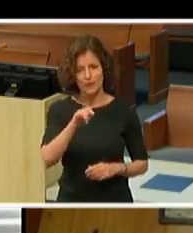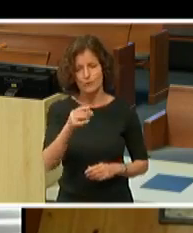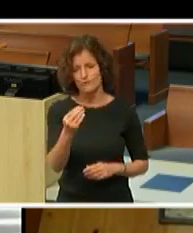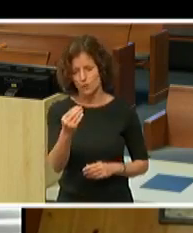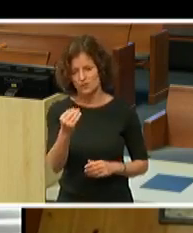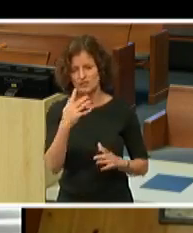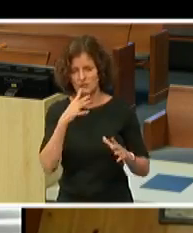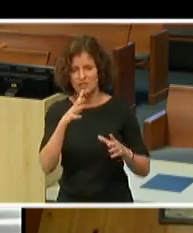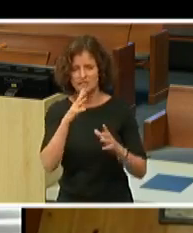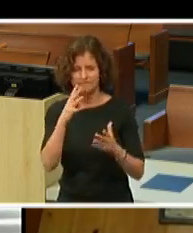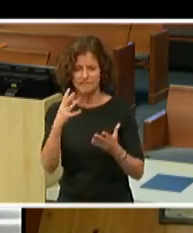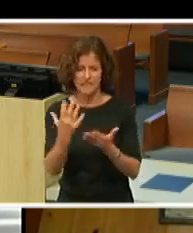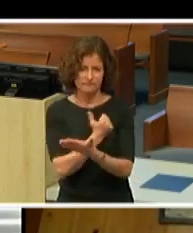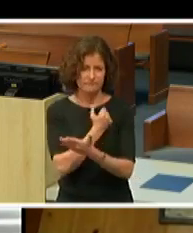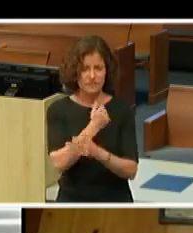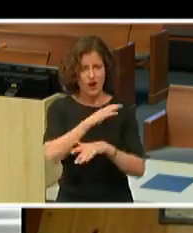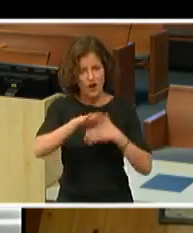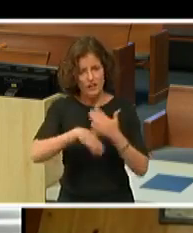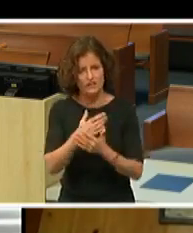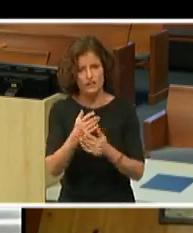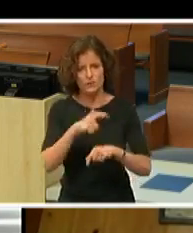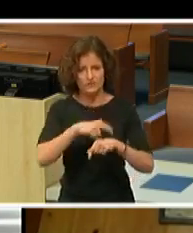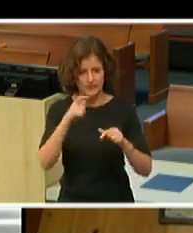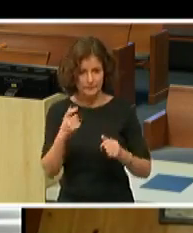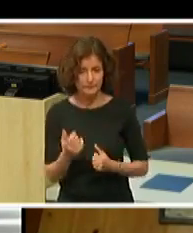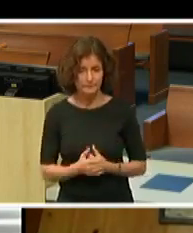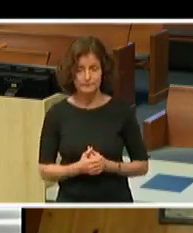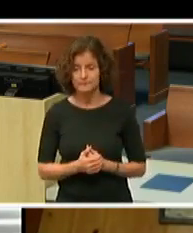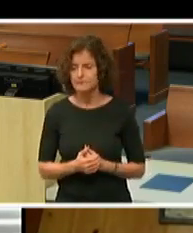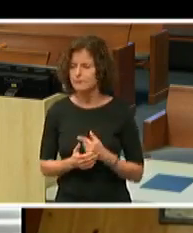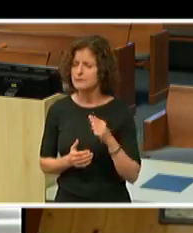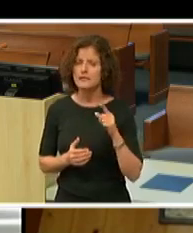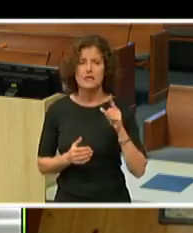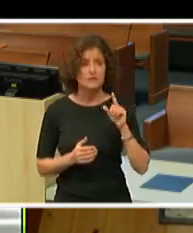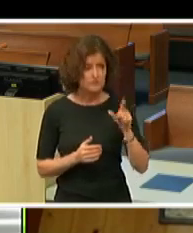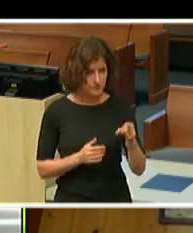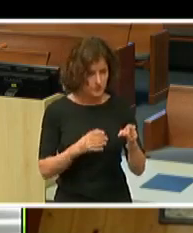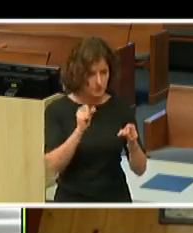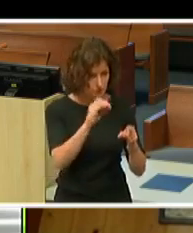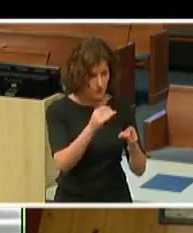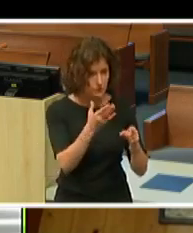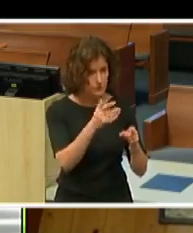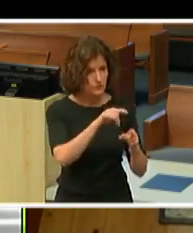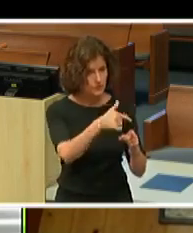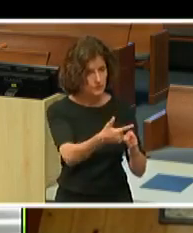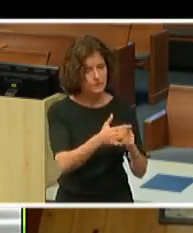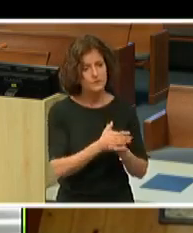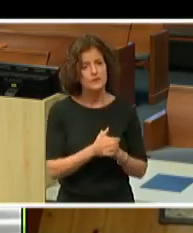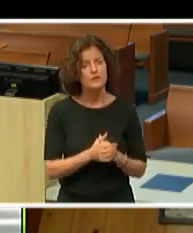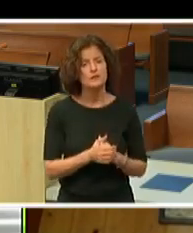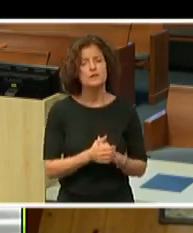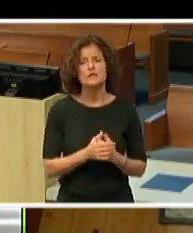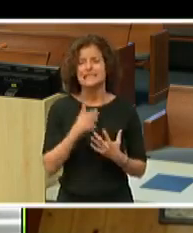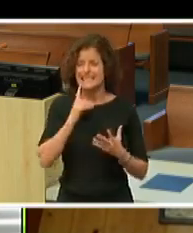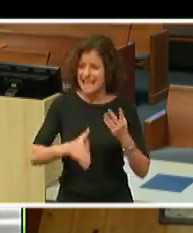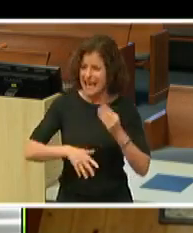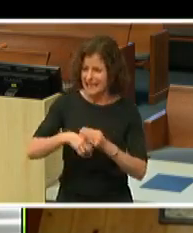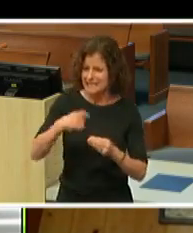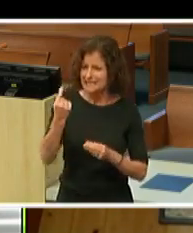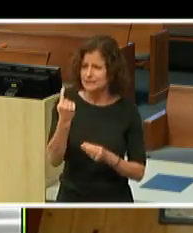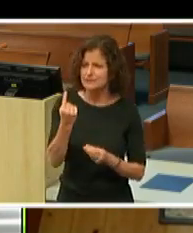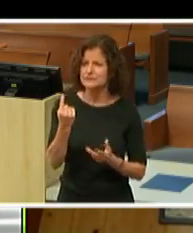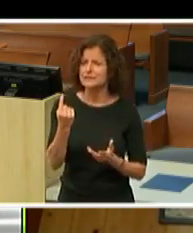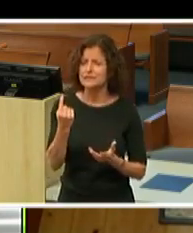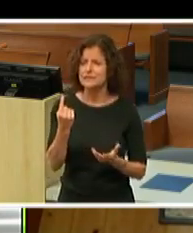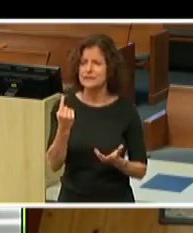meetings this way. Great. Commissioner Byerly. So just to toss another model into the mix,